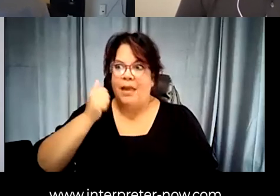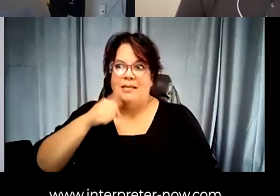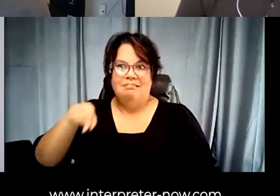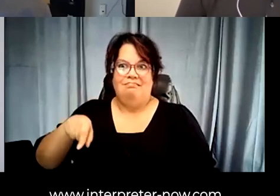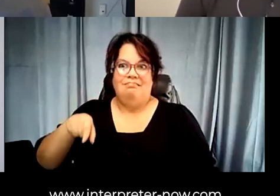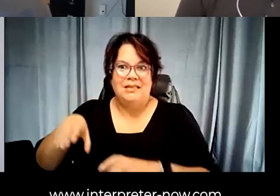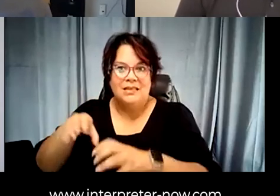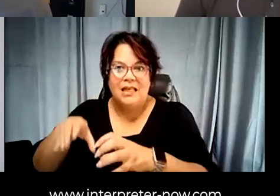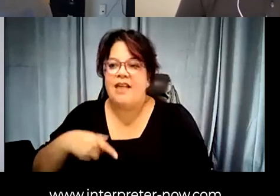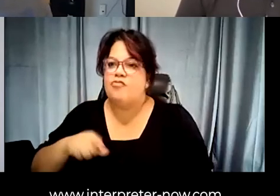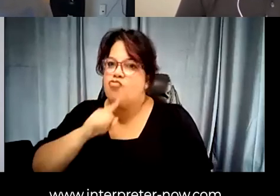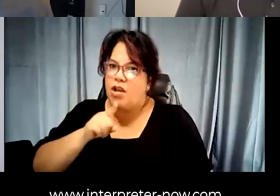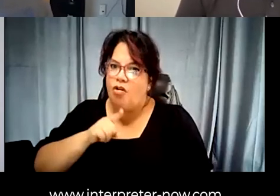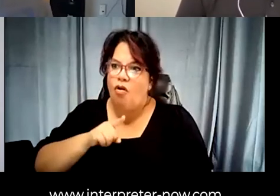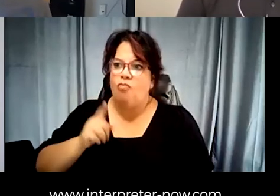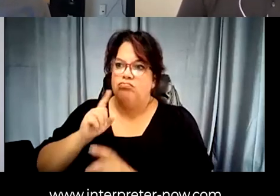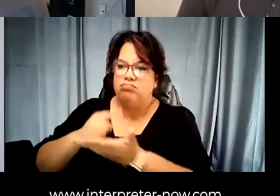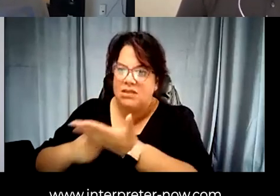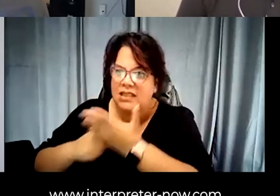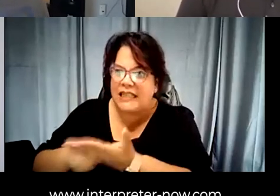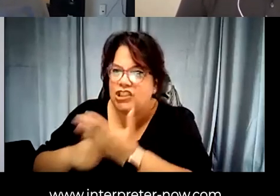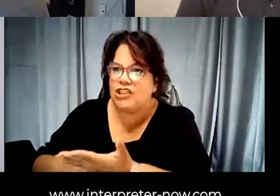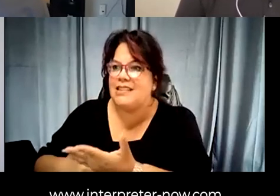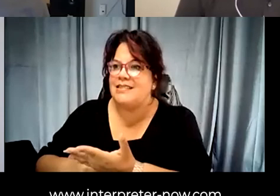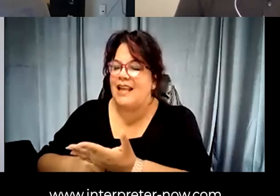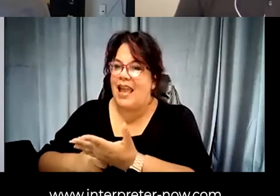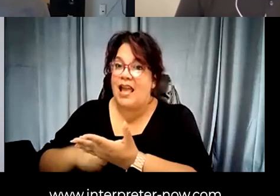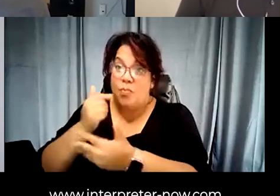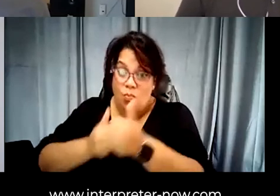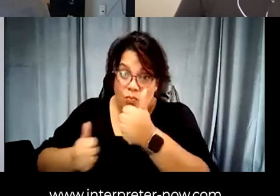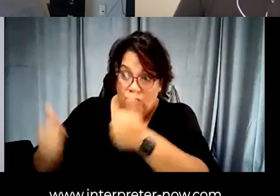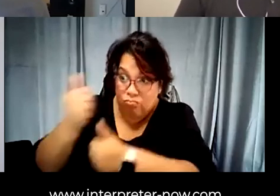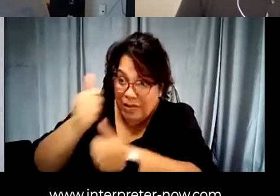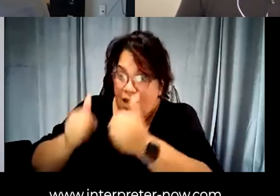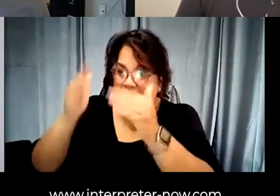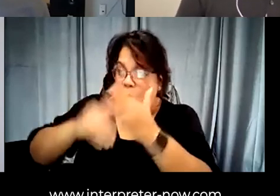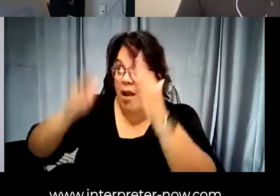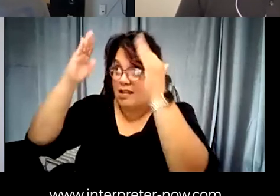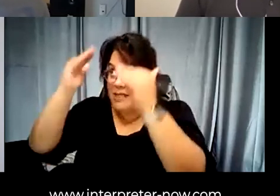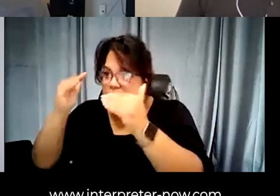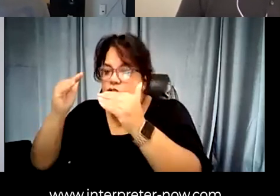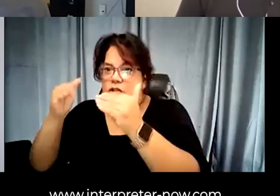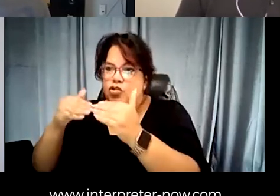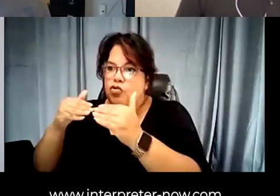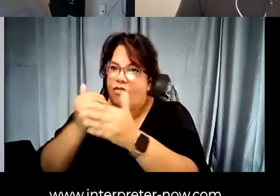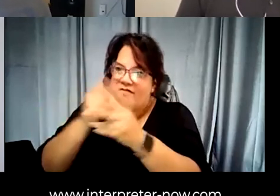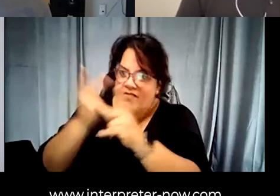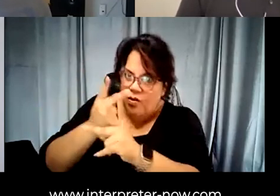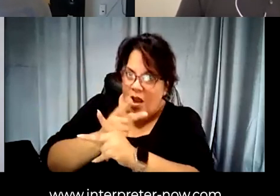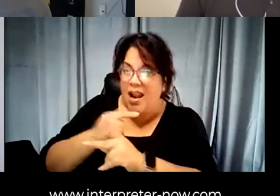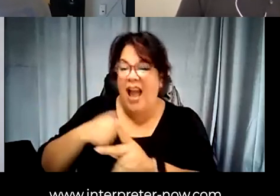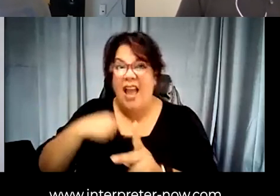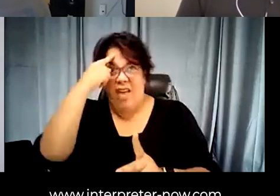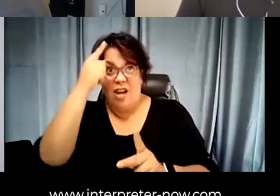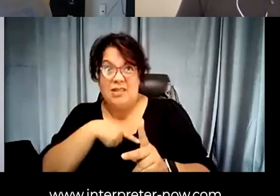to have real conversations and reset expectations. And even some of that was a matter of, hey, I thought I was going to be in this top box,